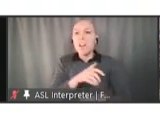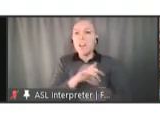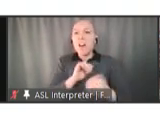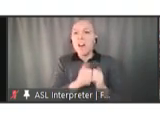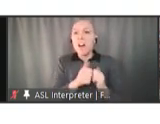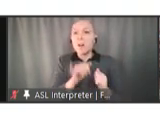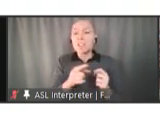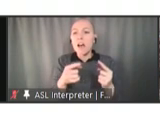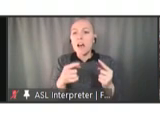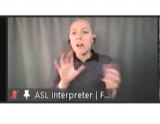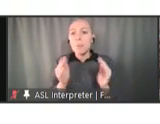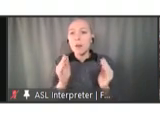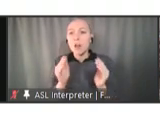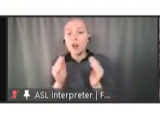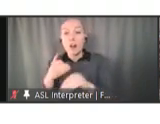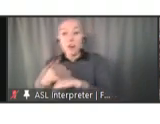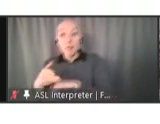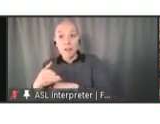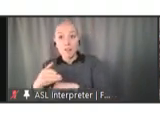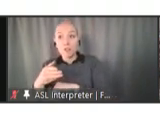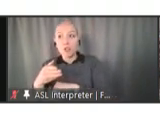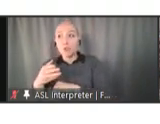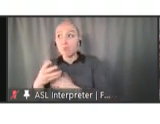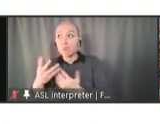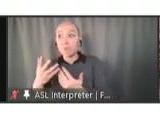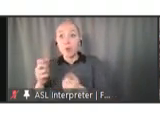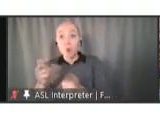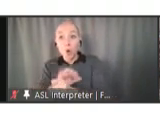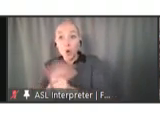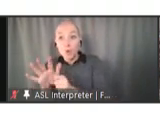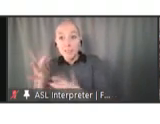myocarditis with after COVID-19 disease